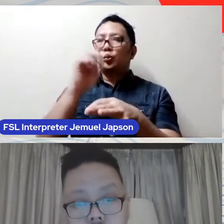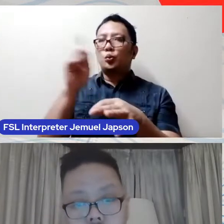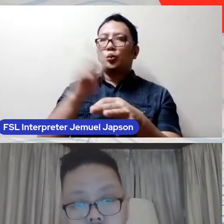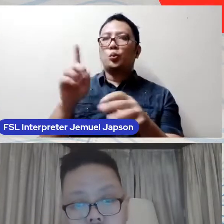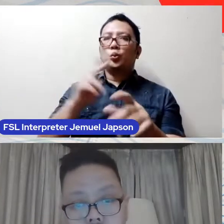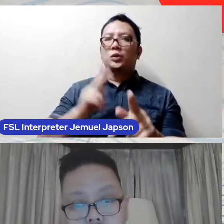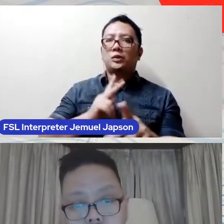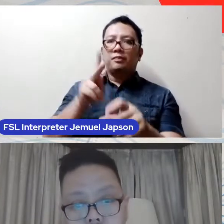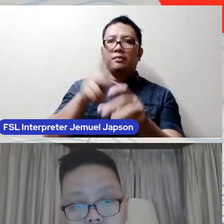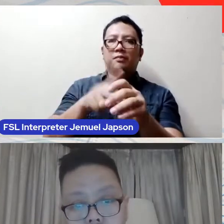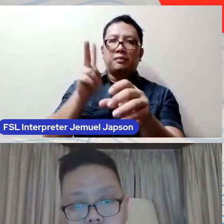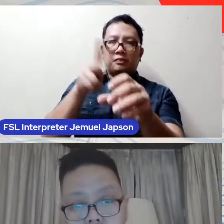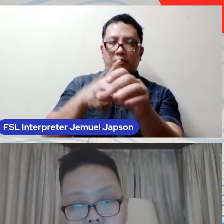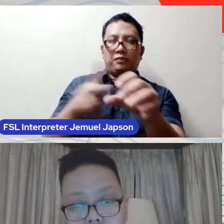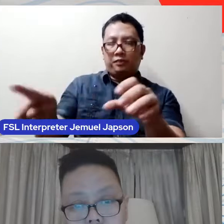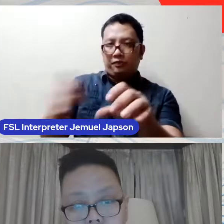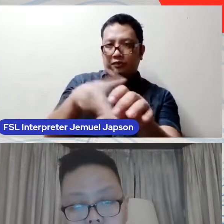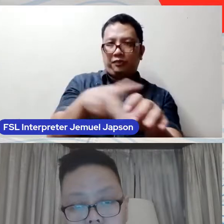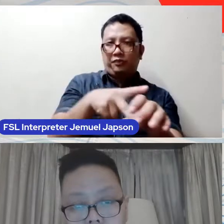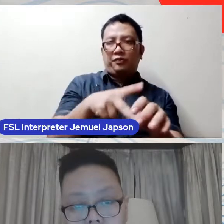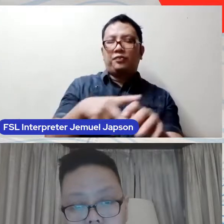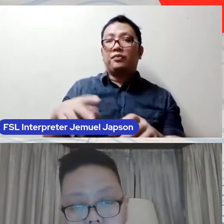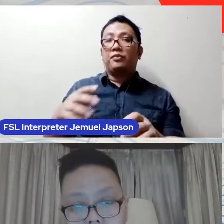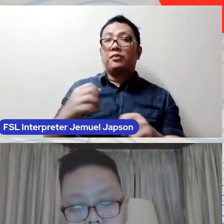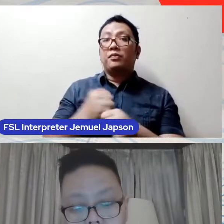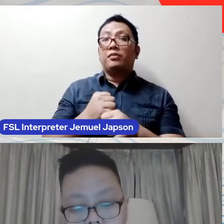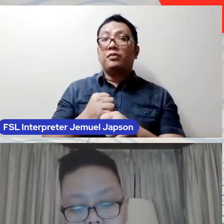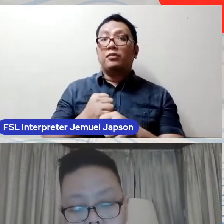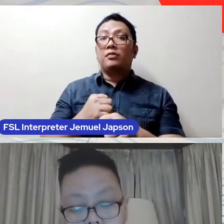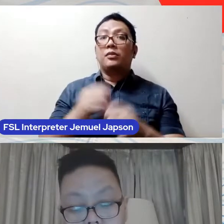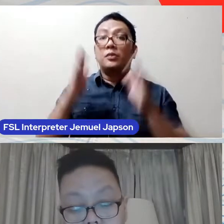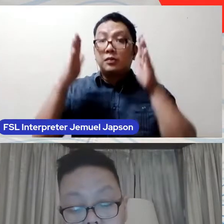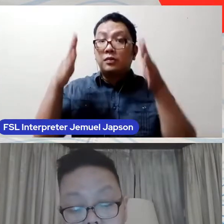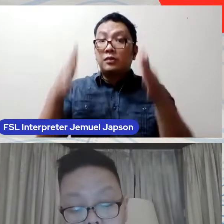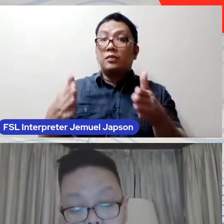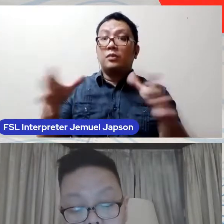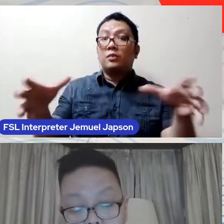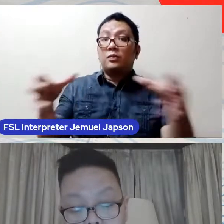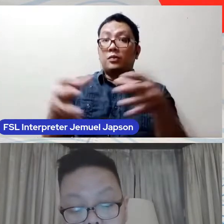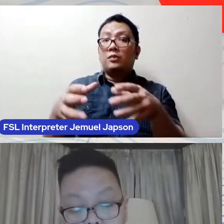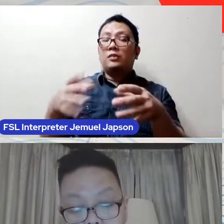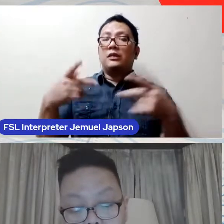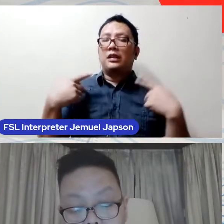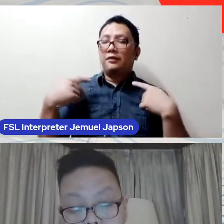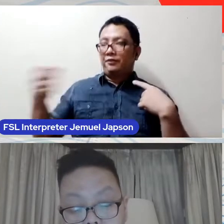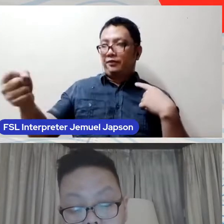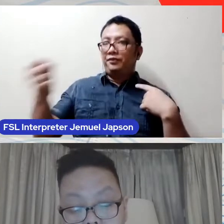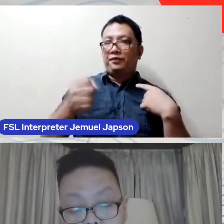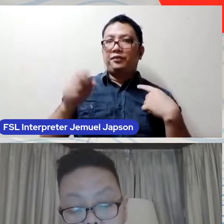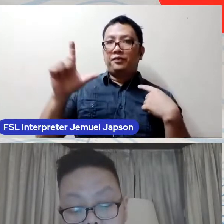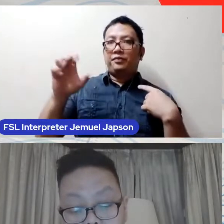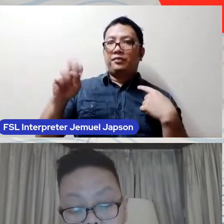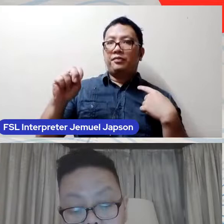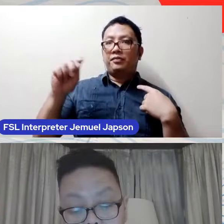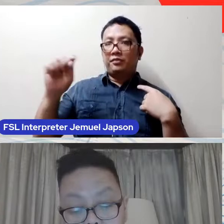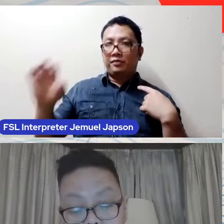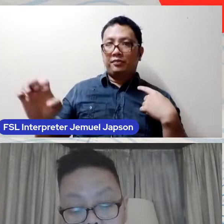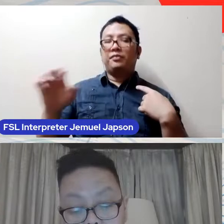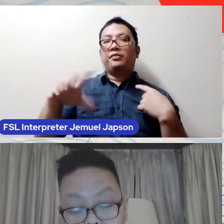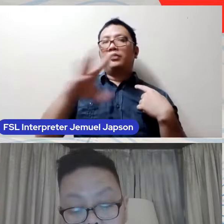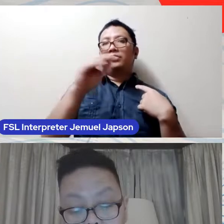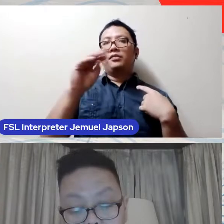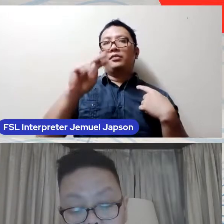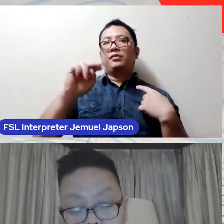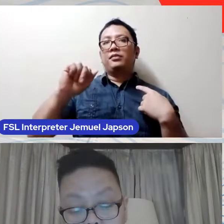nila. So, syempre po, gusto ko, again, mag-focus sa coalition. So, nandyan po ang LENTE, ang NAMFRE. So, ang LENTE, ang NAMFRE, pares